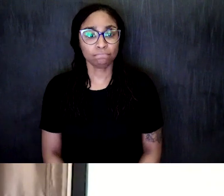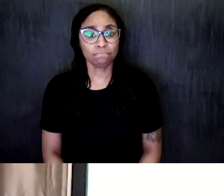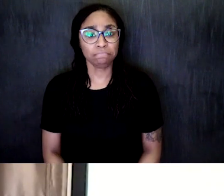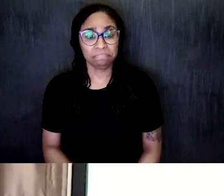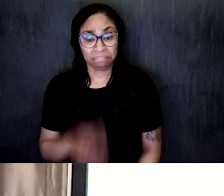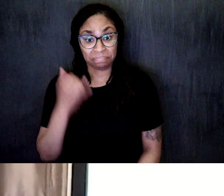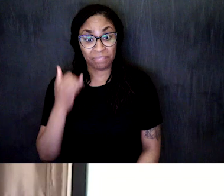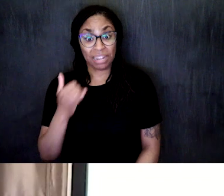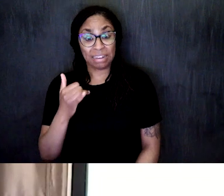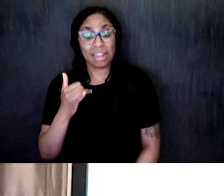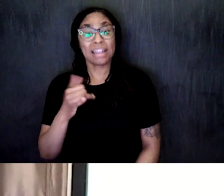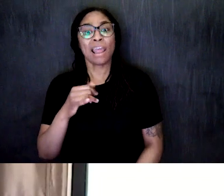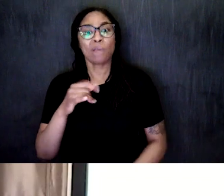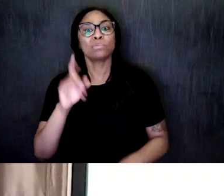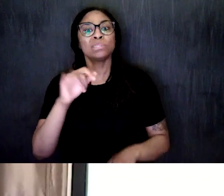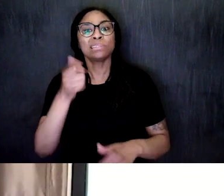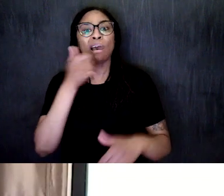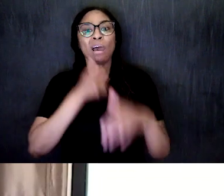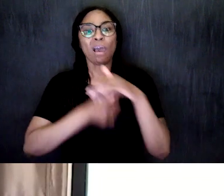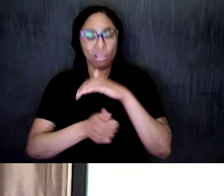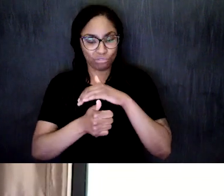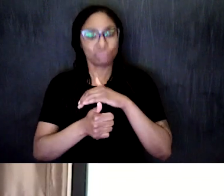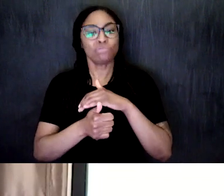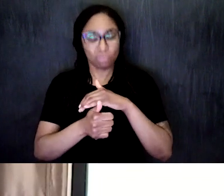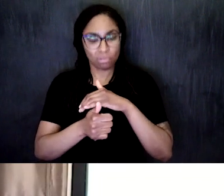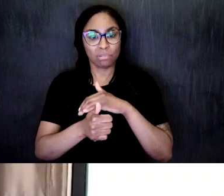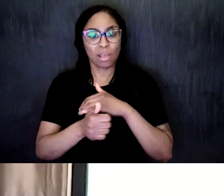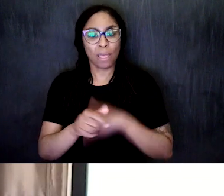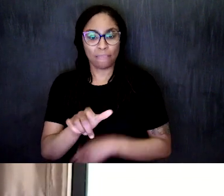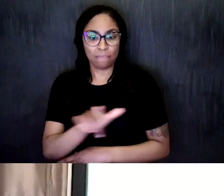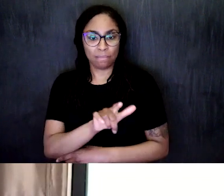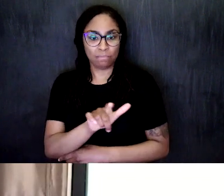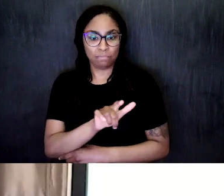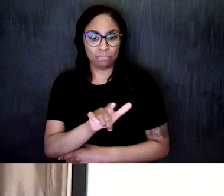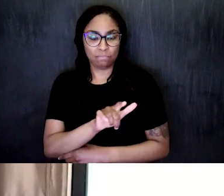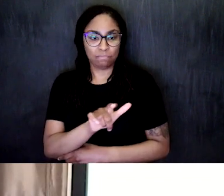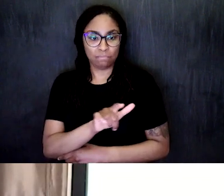Let's take that strap underneath the left thigh. Okay, so we'll have